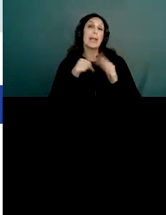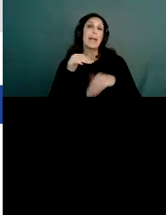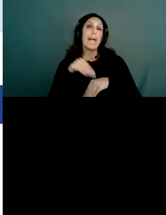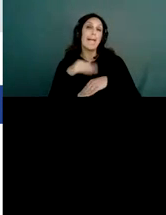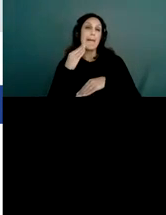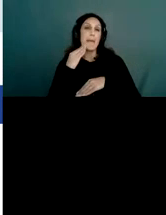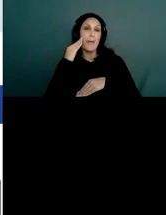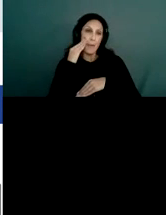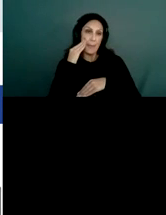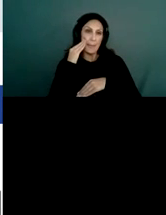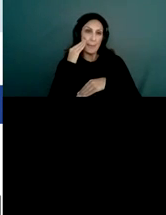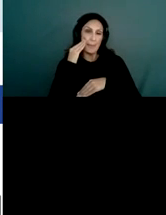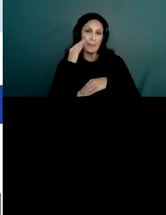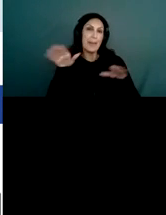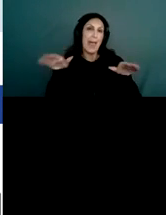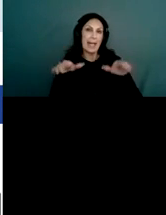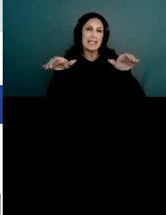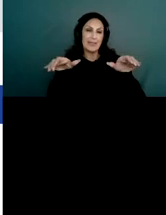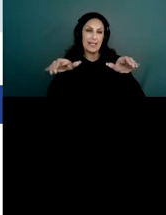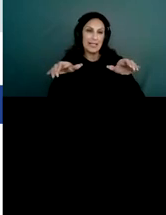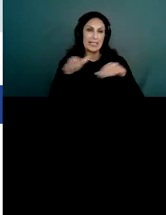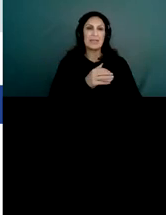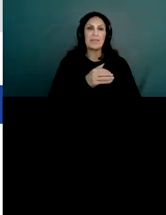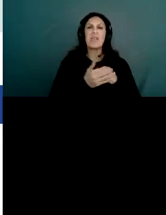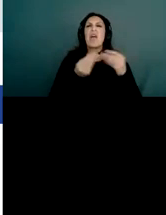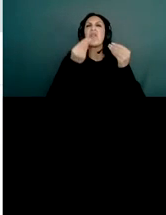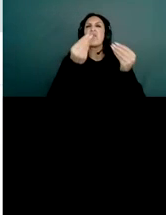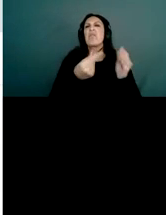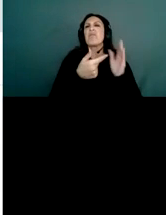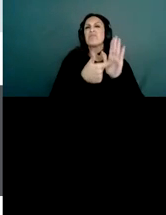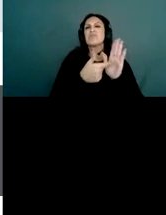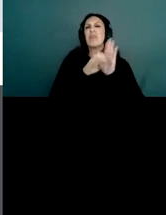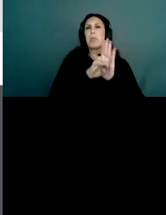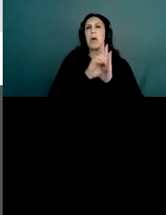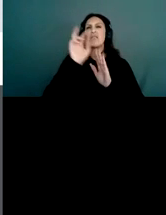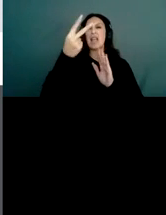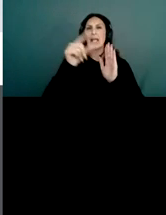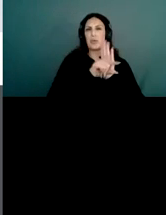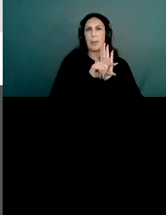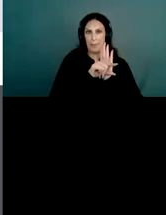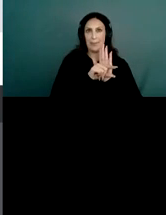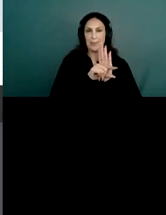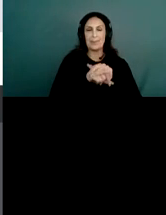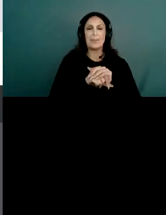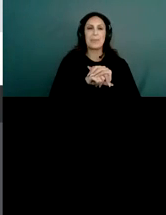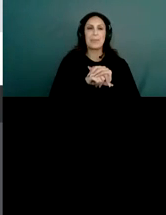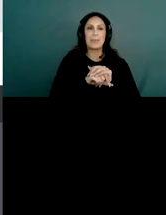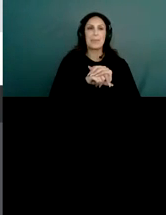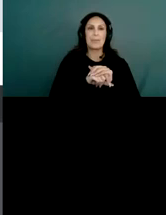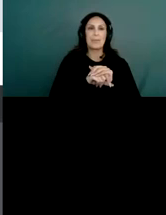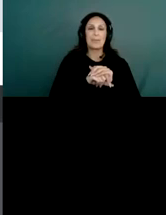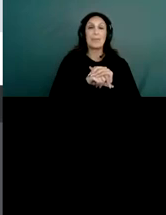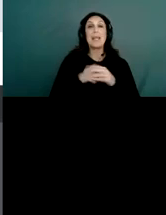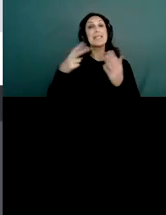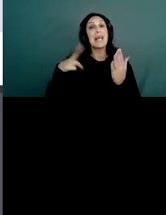explains what it is here, and I'm going to go ahead and take you into a second grade one. And what it is it's basically a literacy